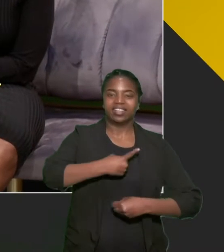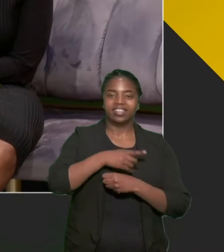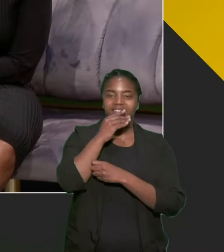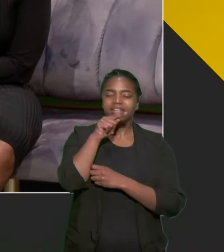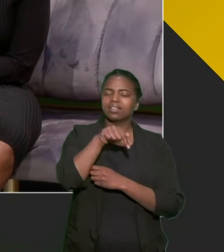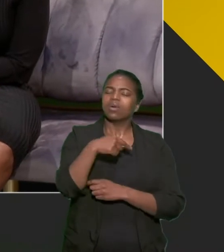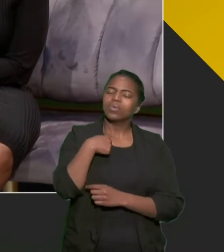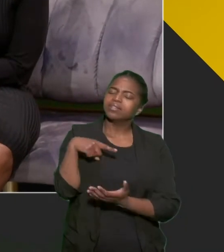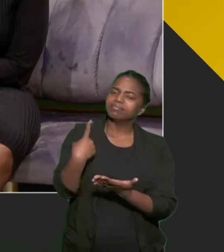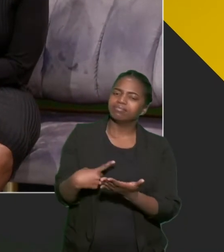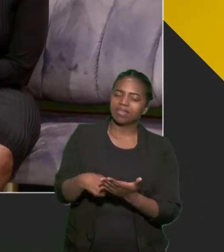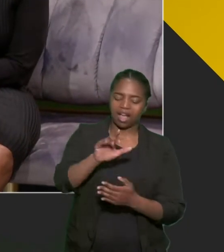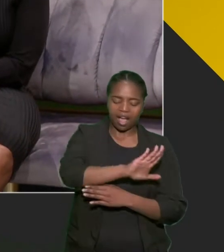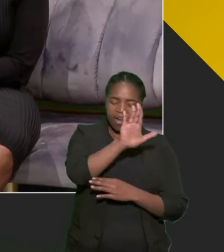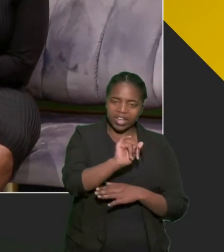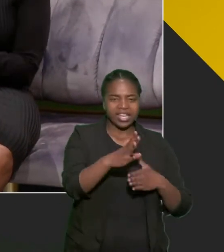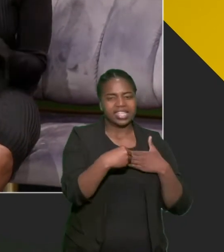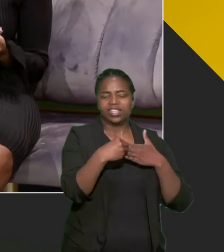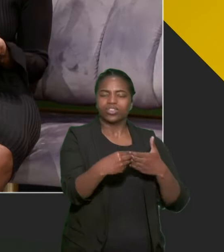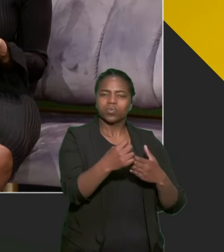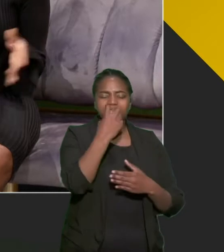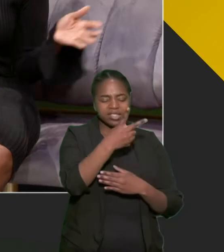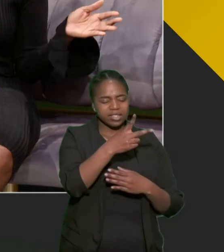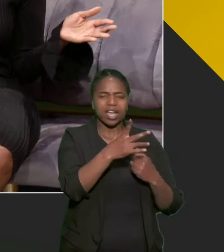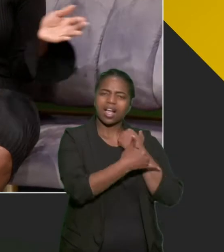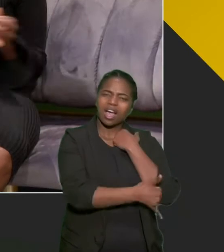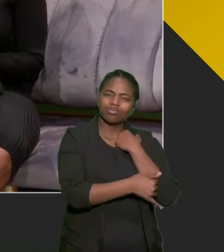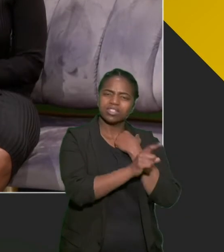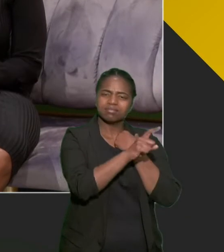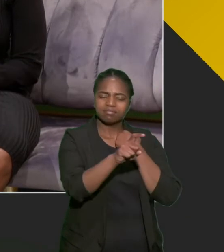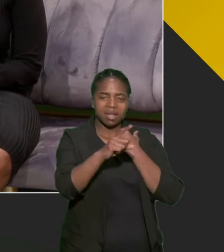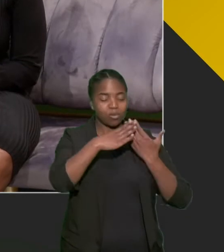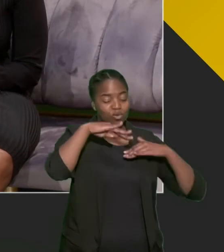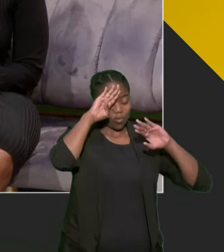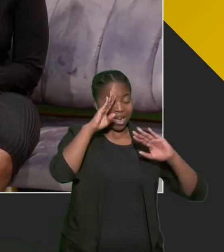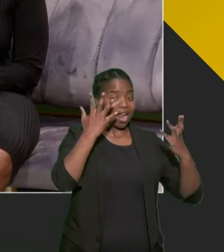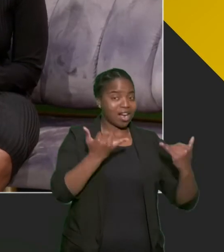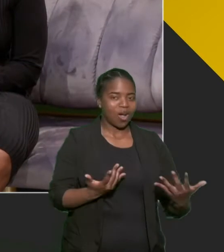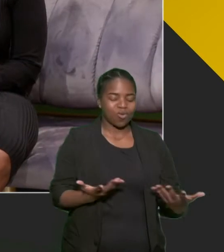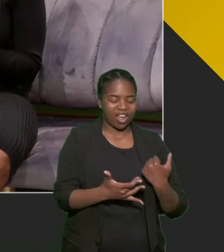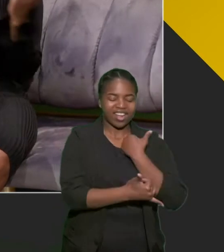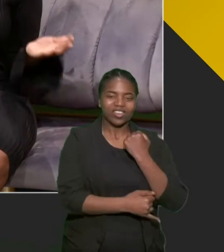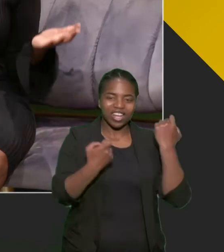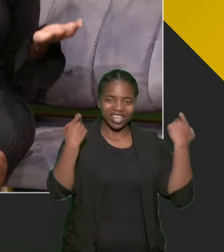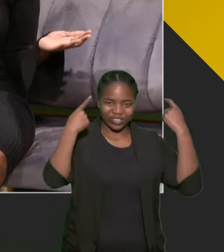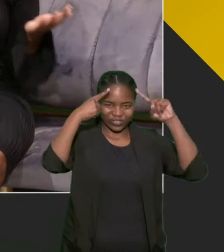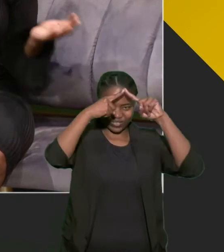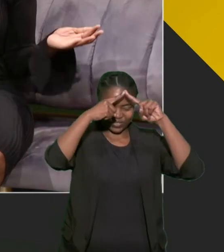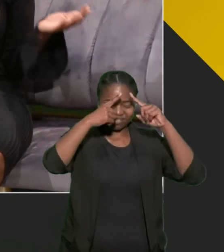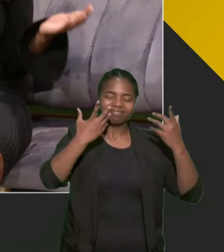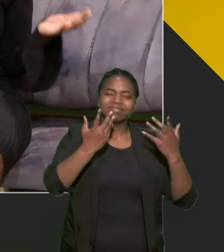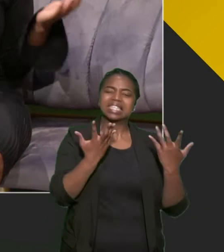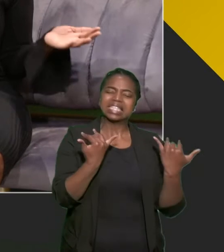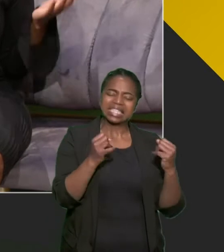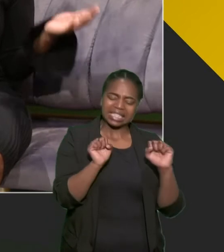We're talking about African leadership, Lokhono. Looking at the different countries that are off in Botswana, and right now we're going into Lesotho. Now we know that yes, our